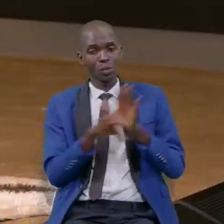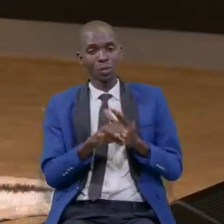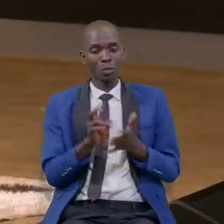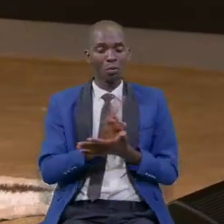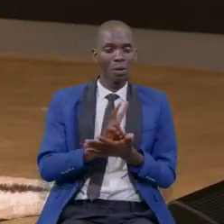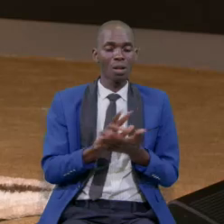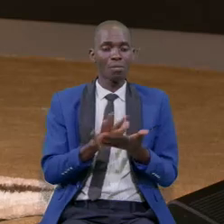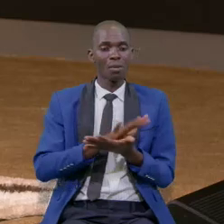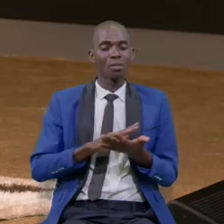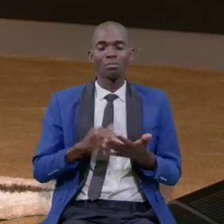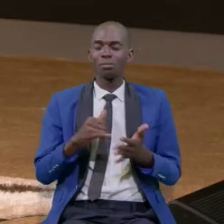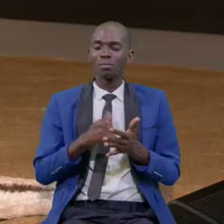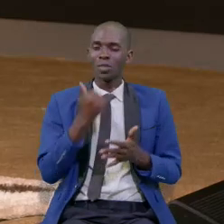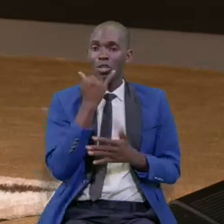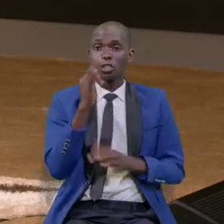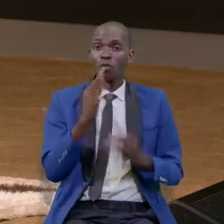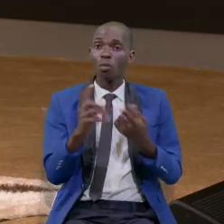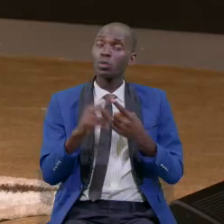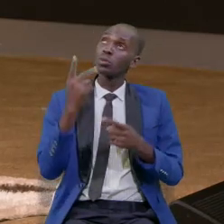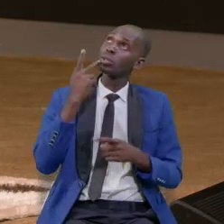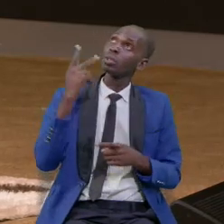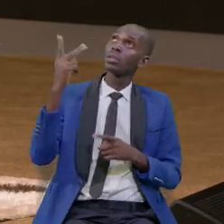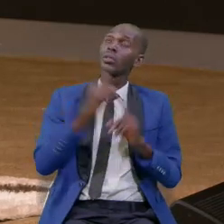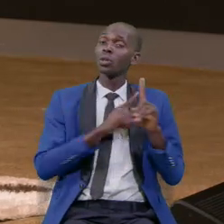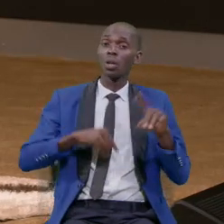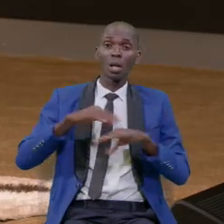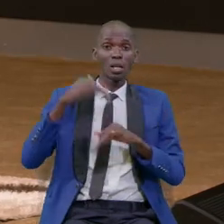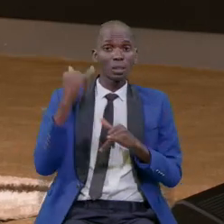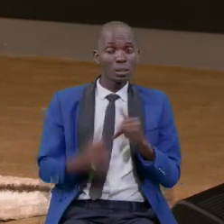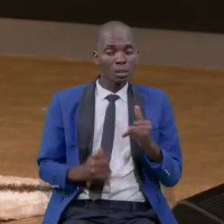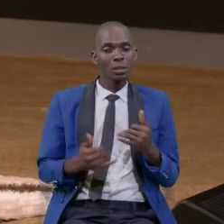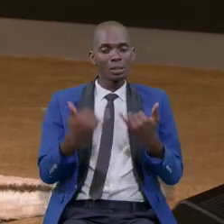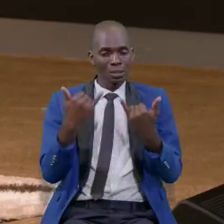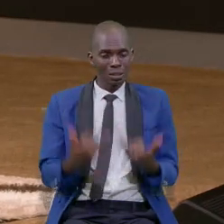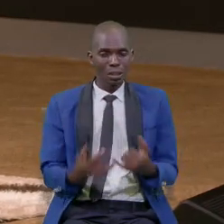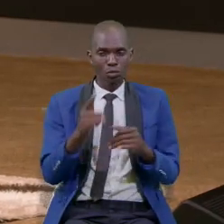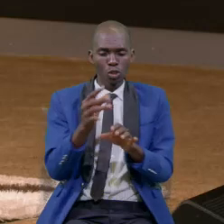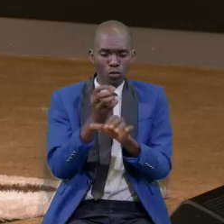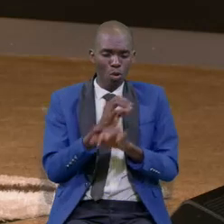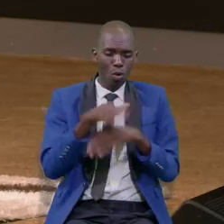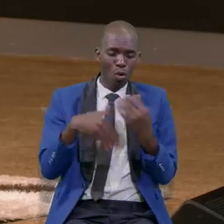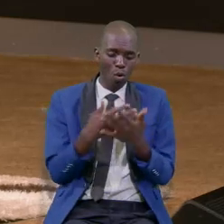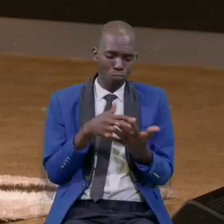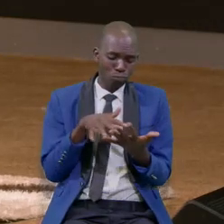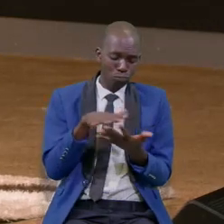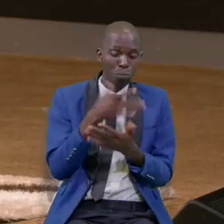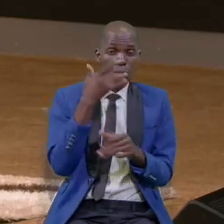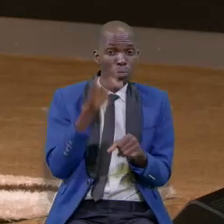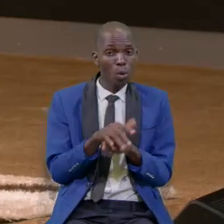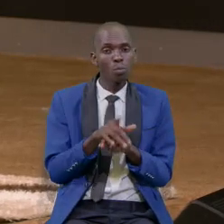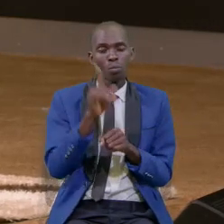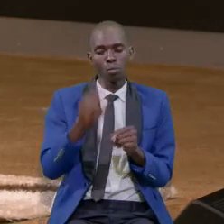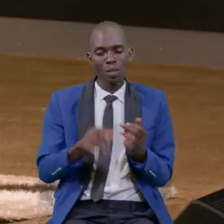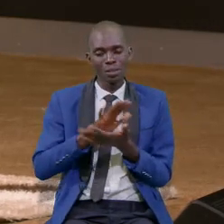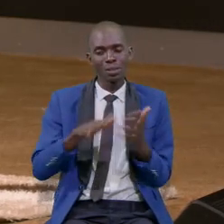on the final day, having all these promises, let us cleanse ourselves from all filthiness of the